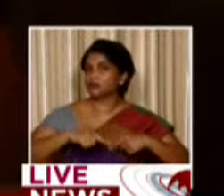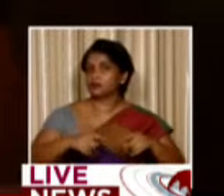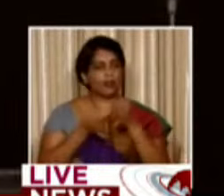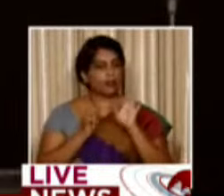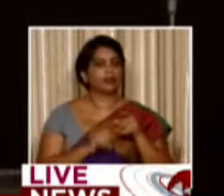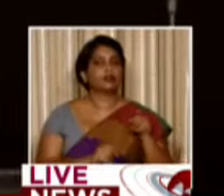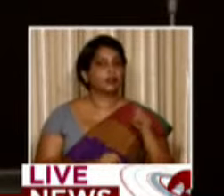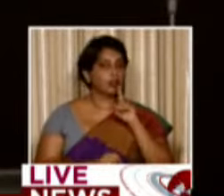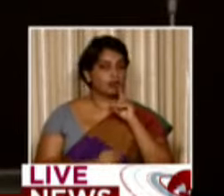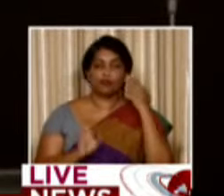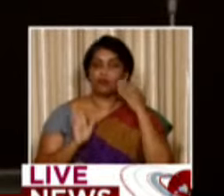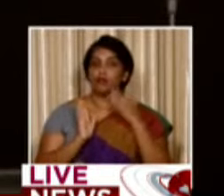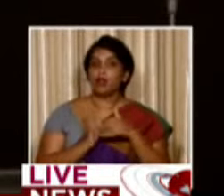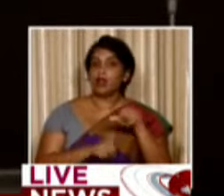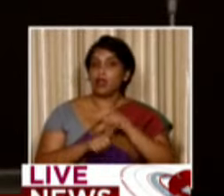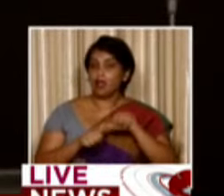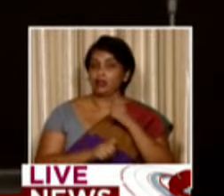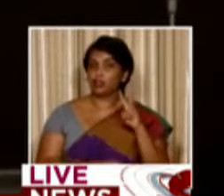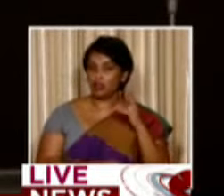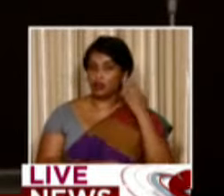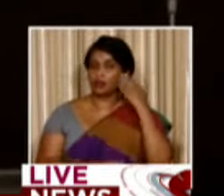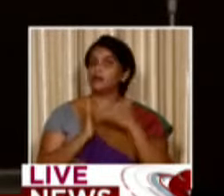has been taken against them.